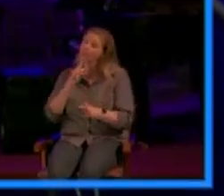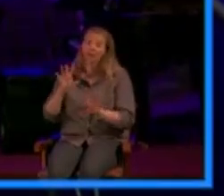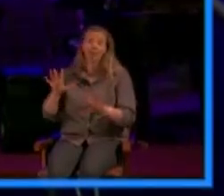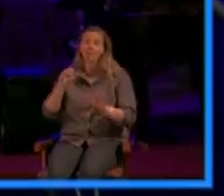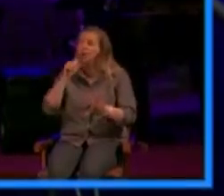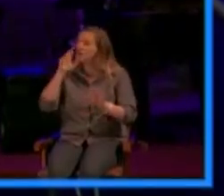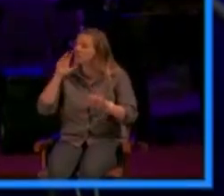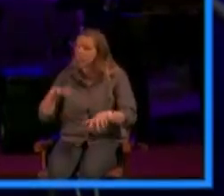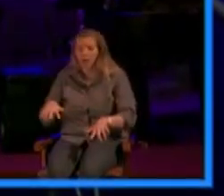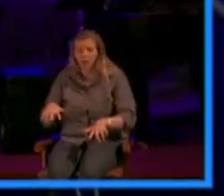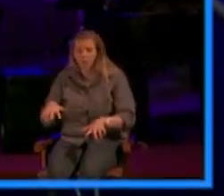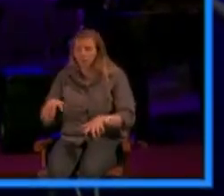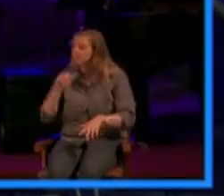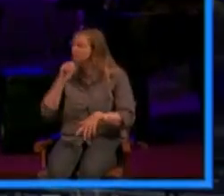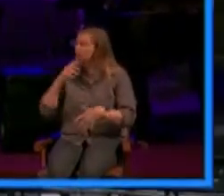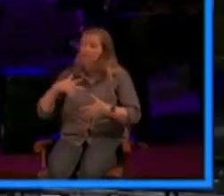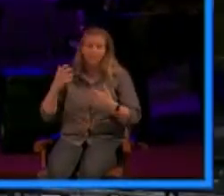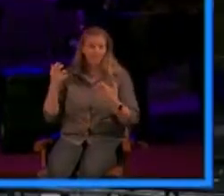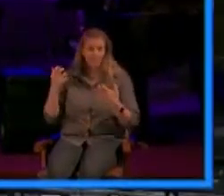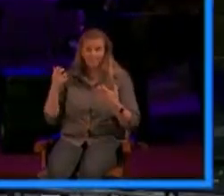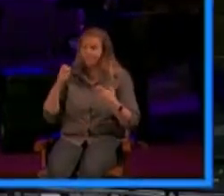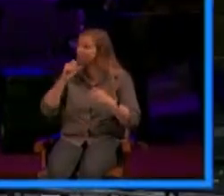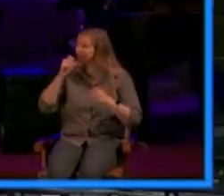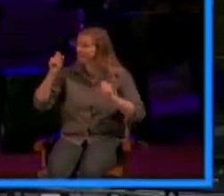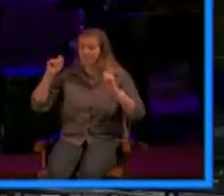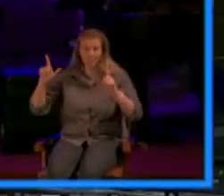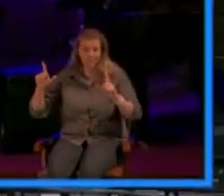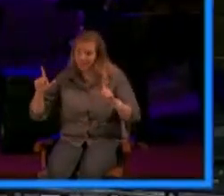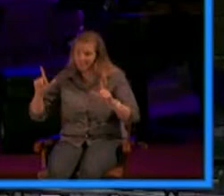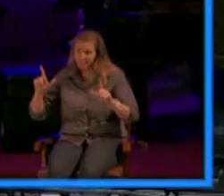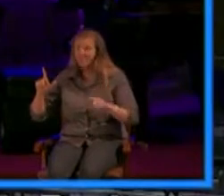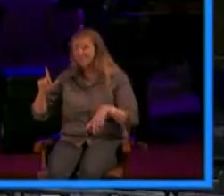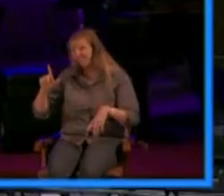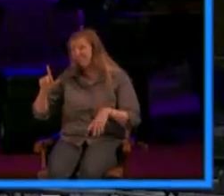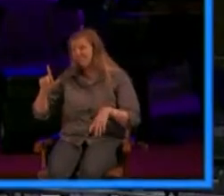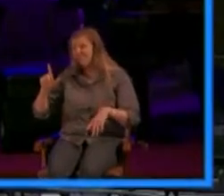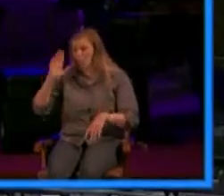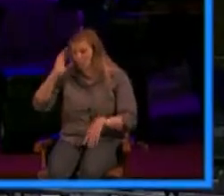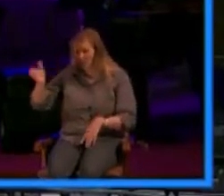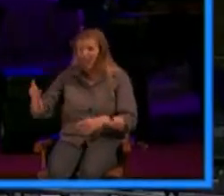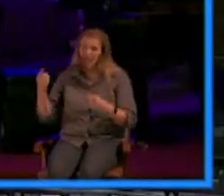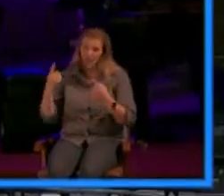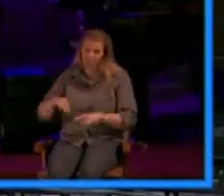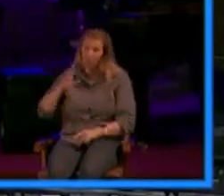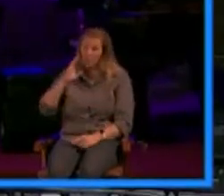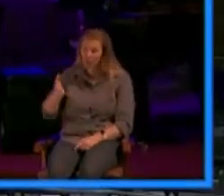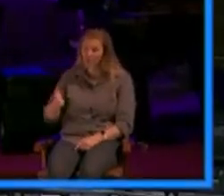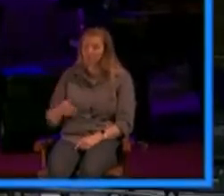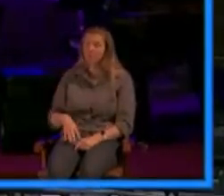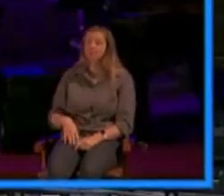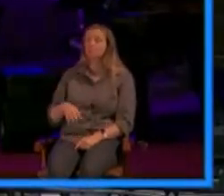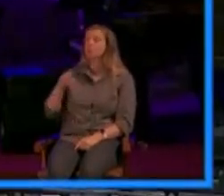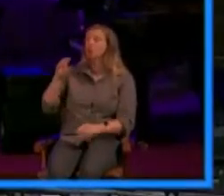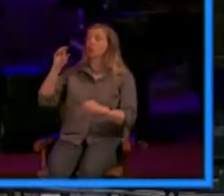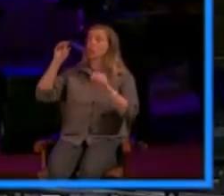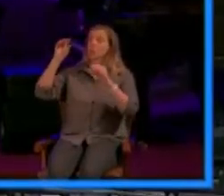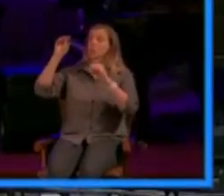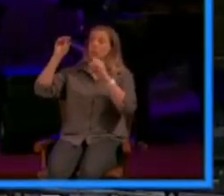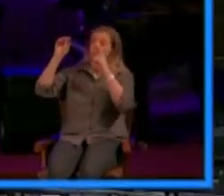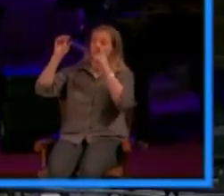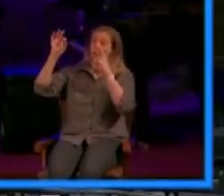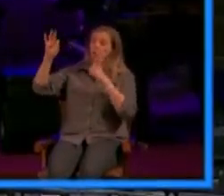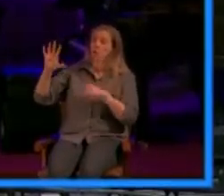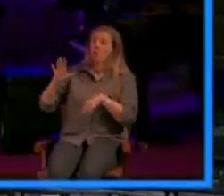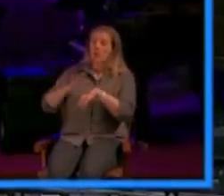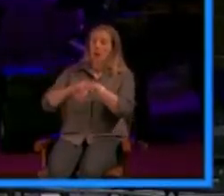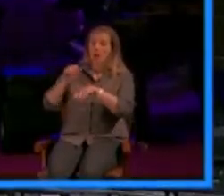this reality of persecution. For example, in the Sermon on the Mount, Matthew chapter 5, the very early